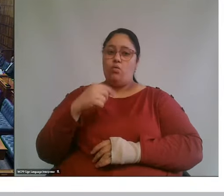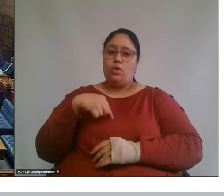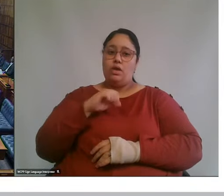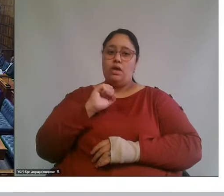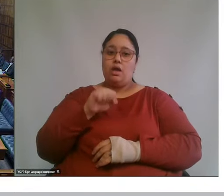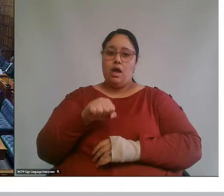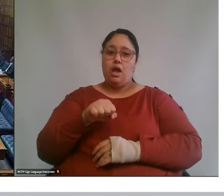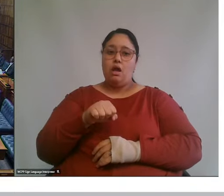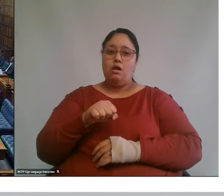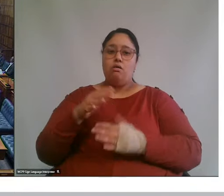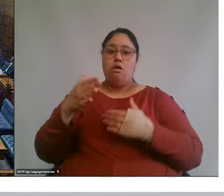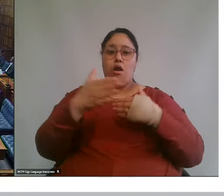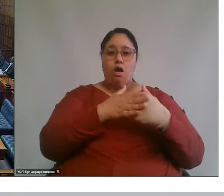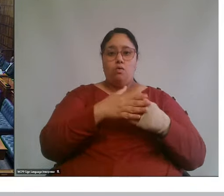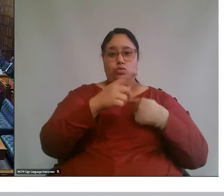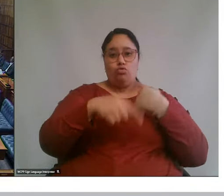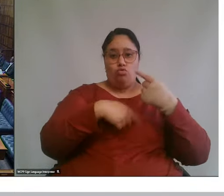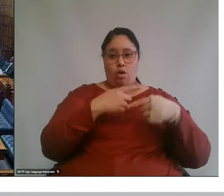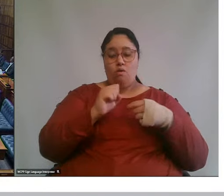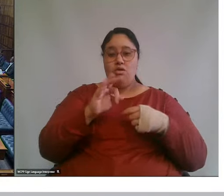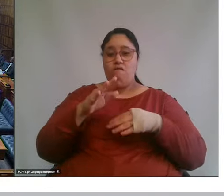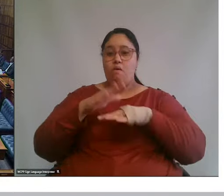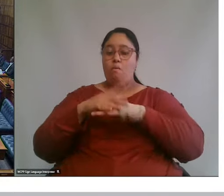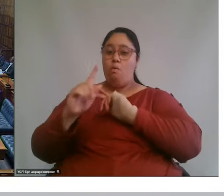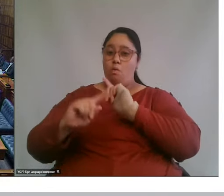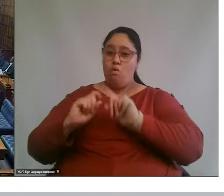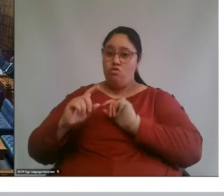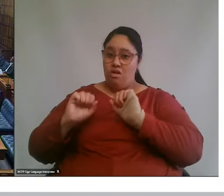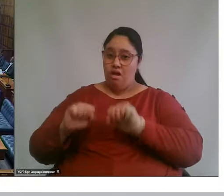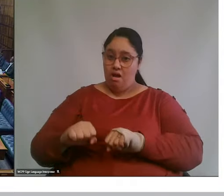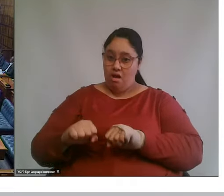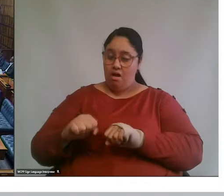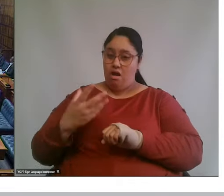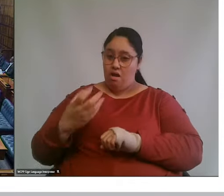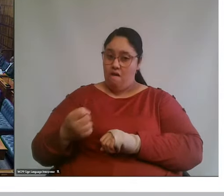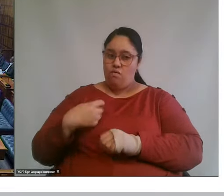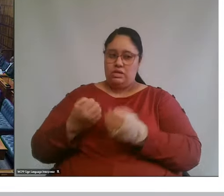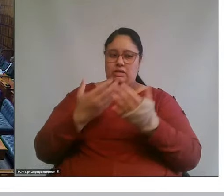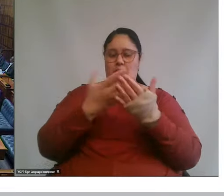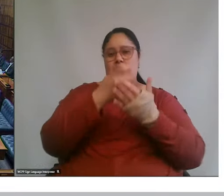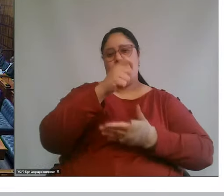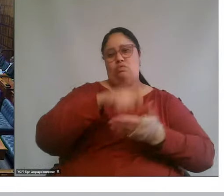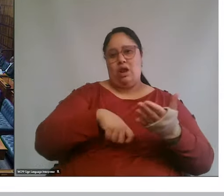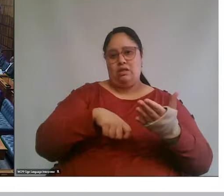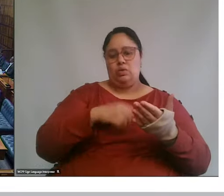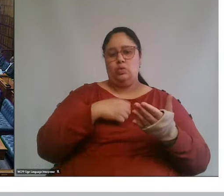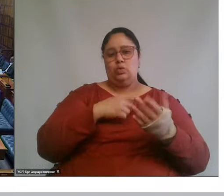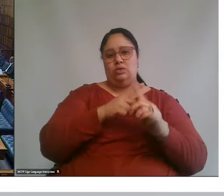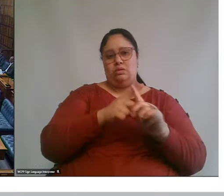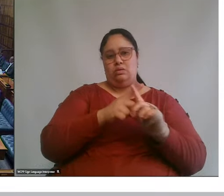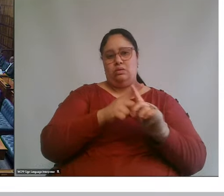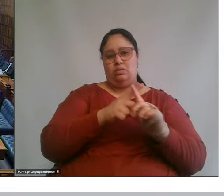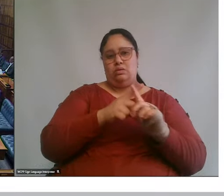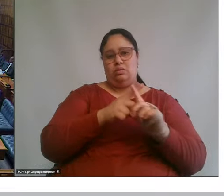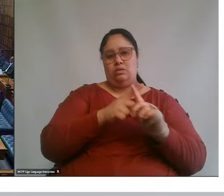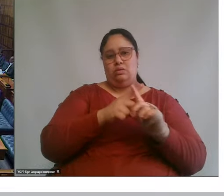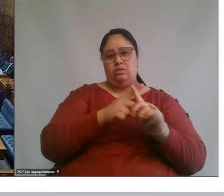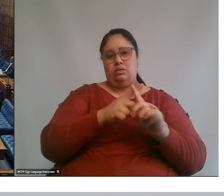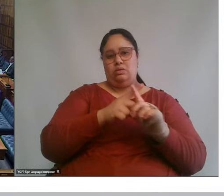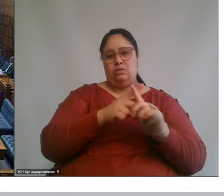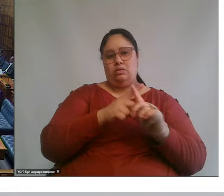can um close this round if there are any further questions that you have if we can submit them in writing to the department that in